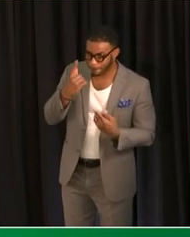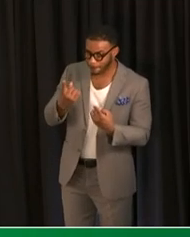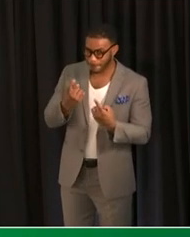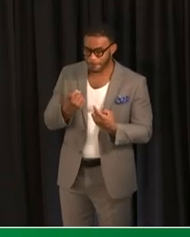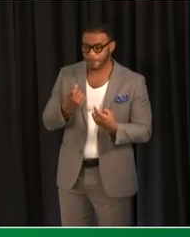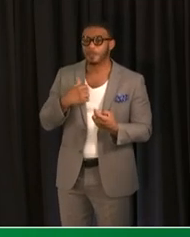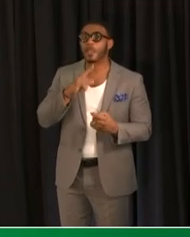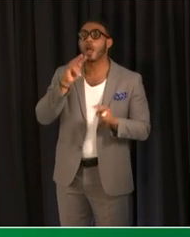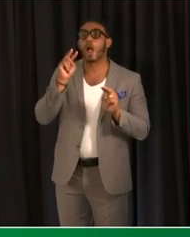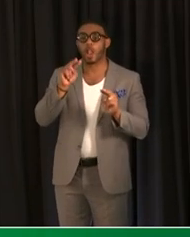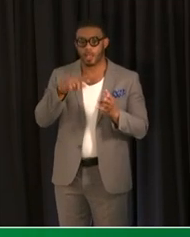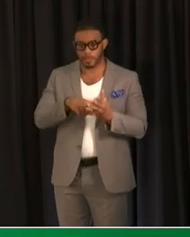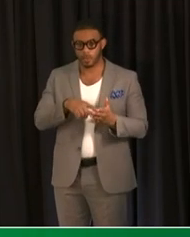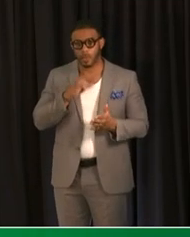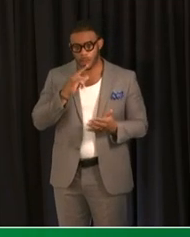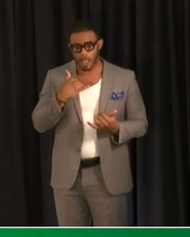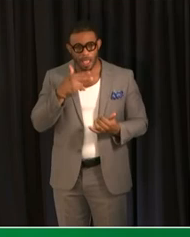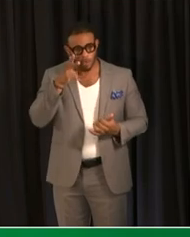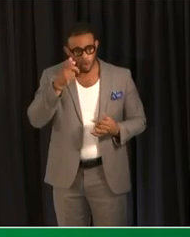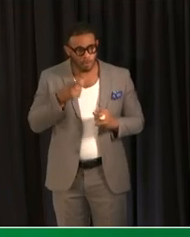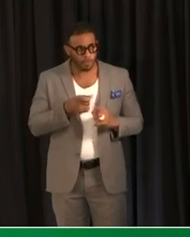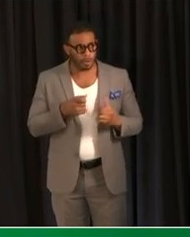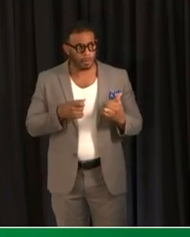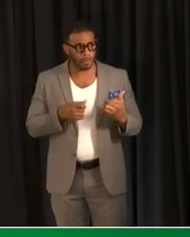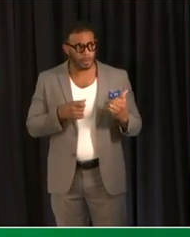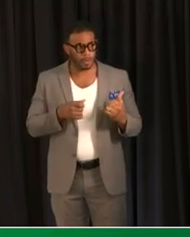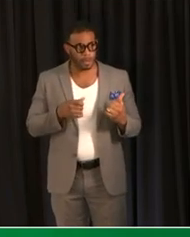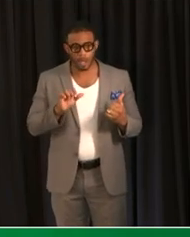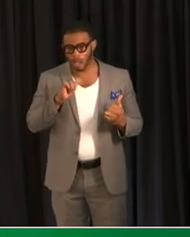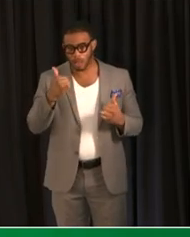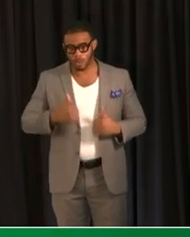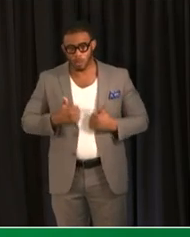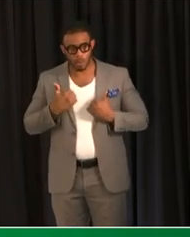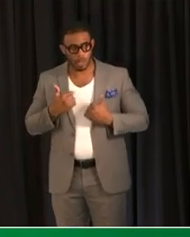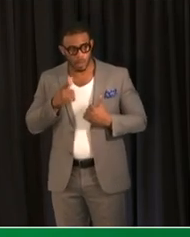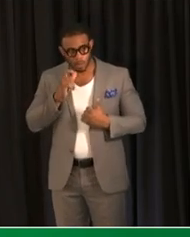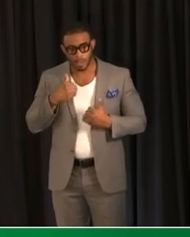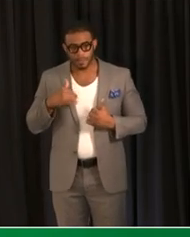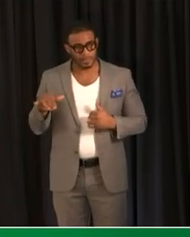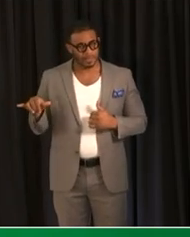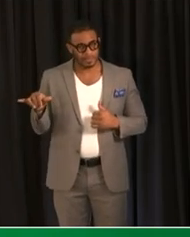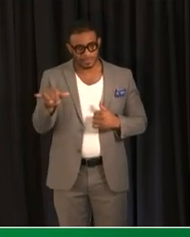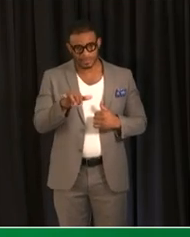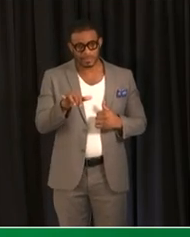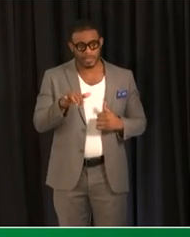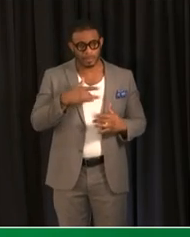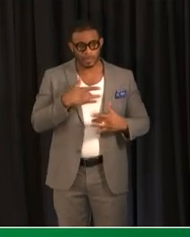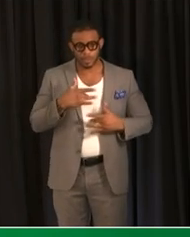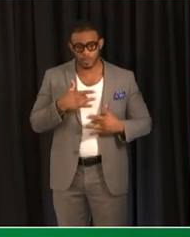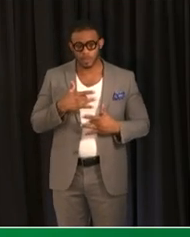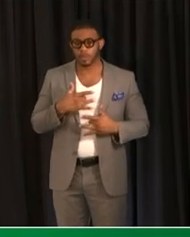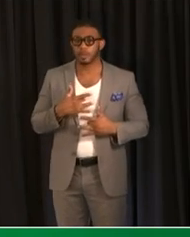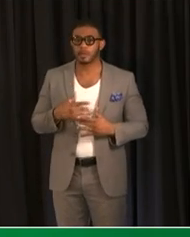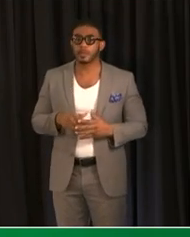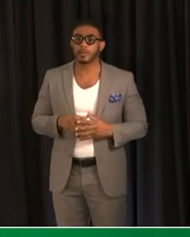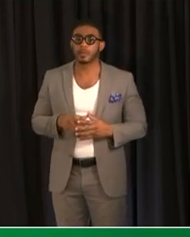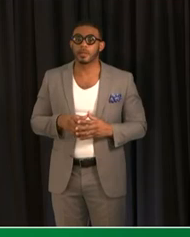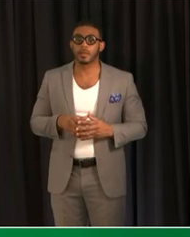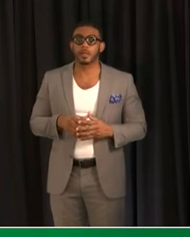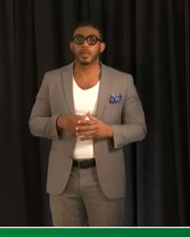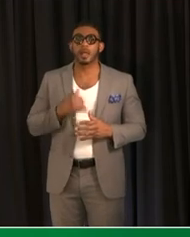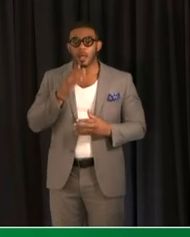Thank you for the question. We are looking at this. I have heard from other residents who have raised concerns, and